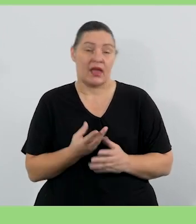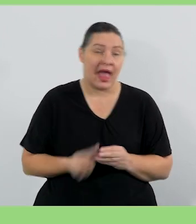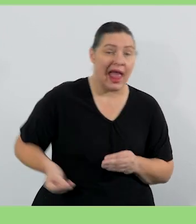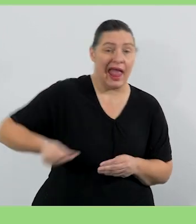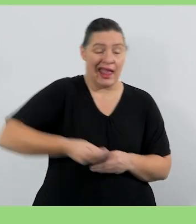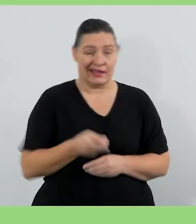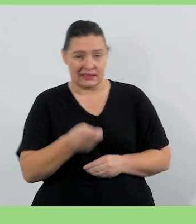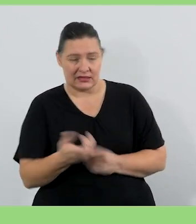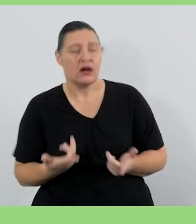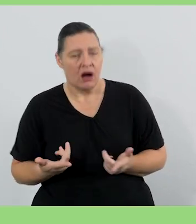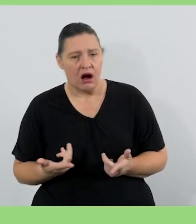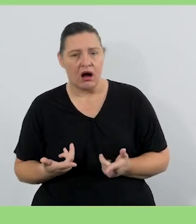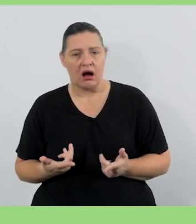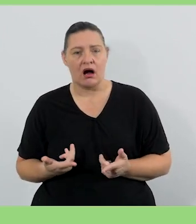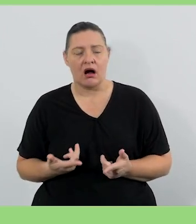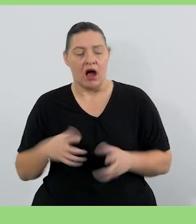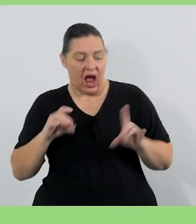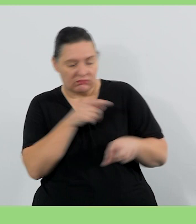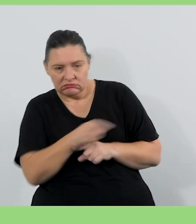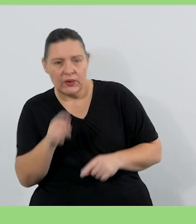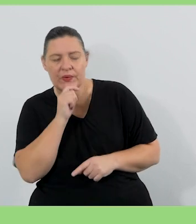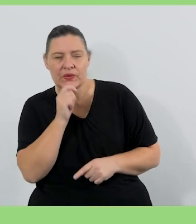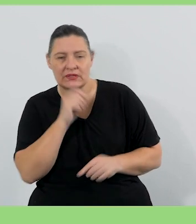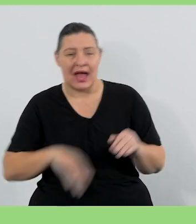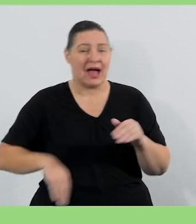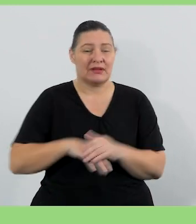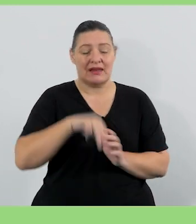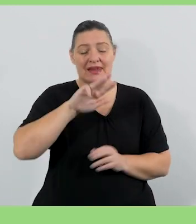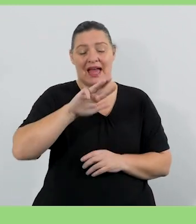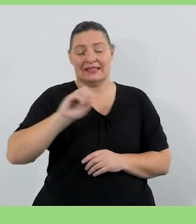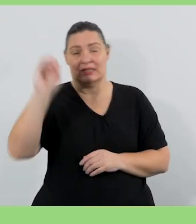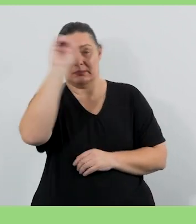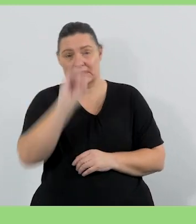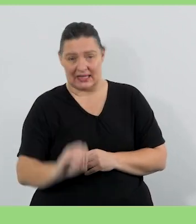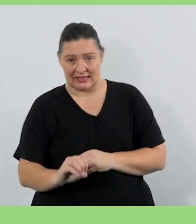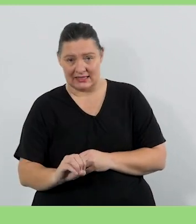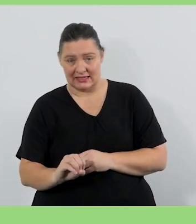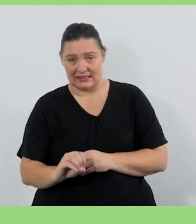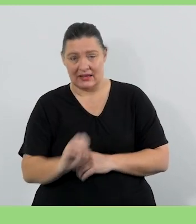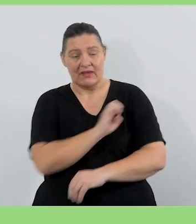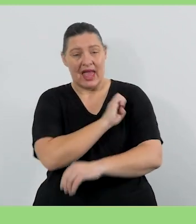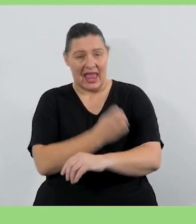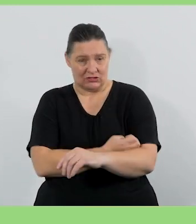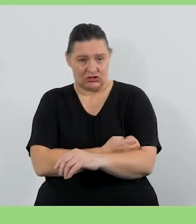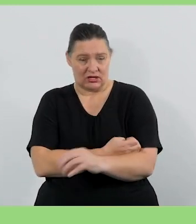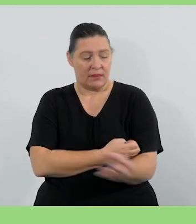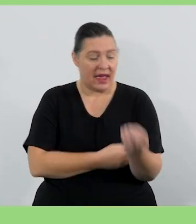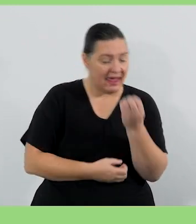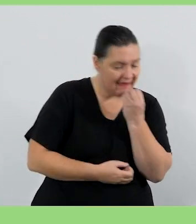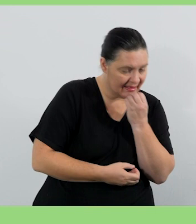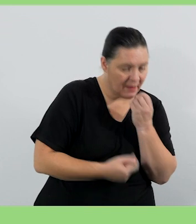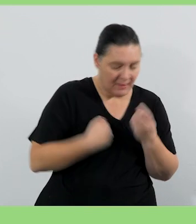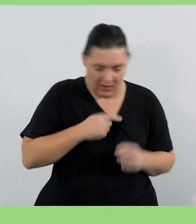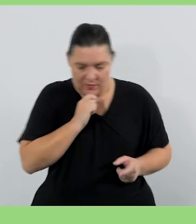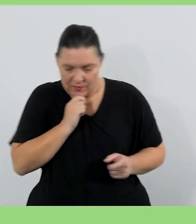In addition to that, an organism uses up to 90% of its energy from the food